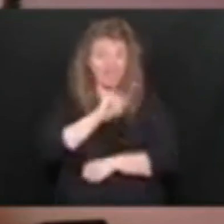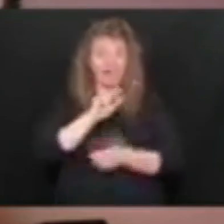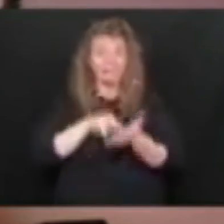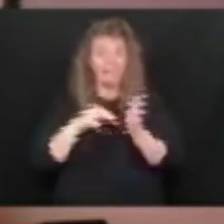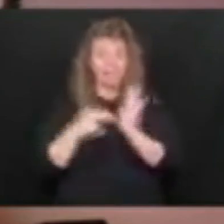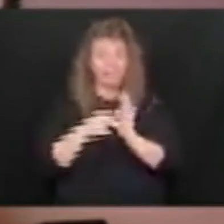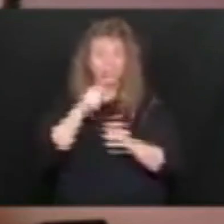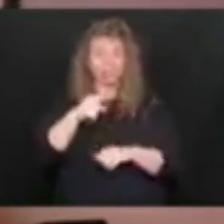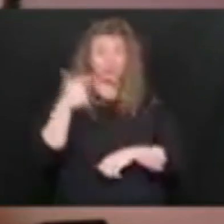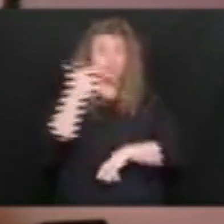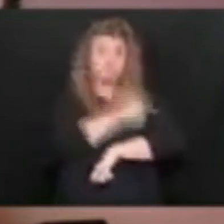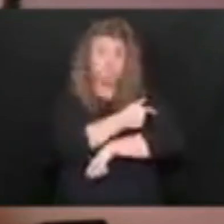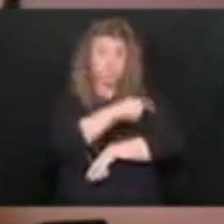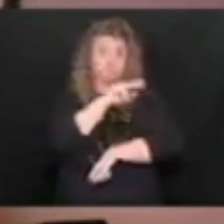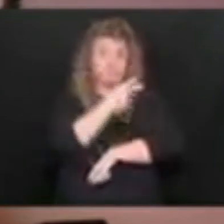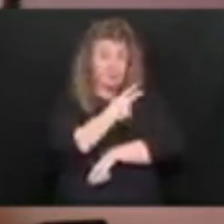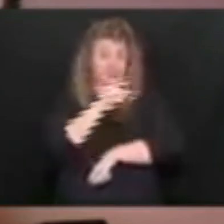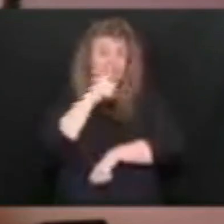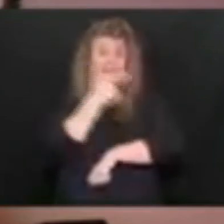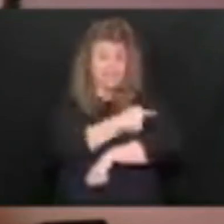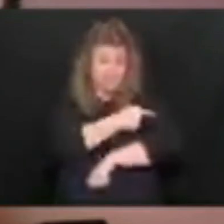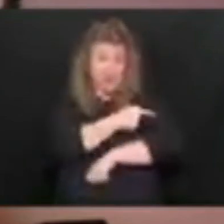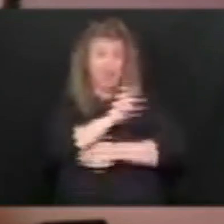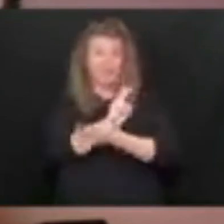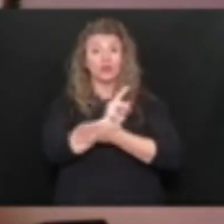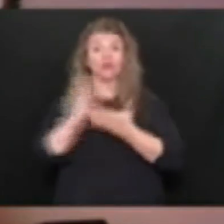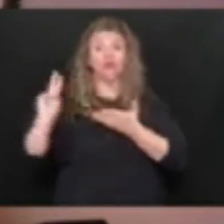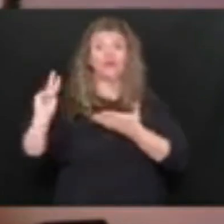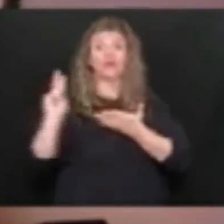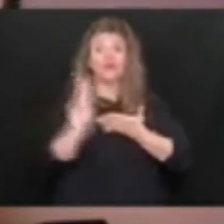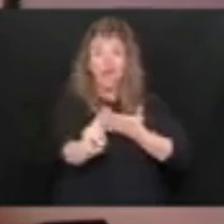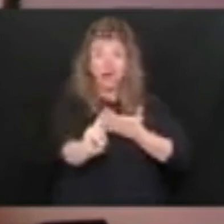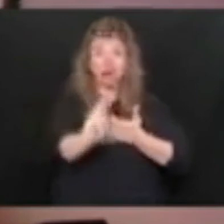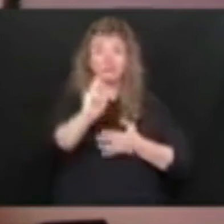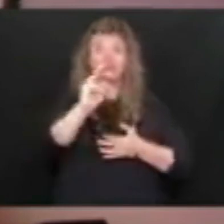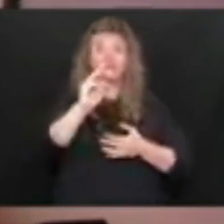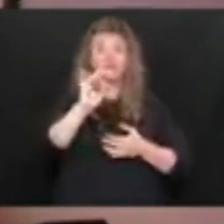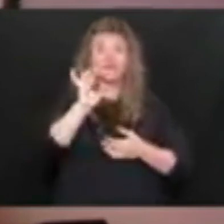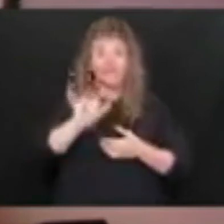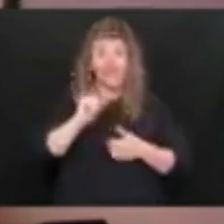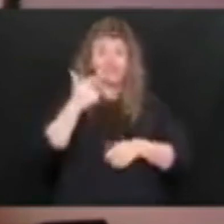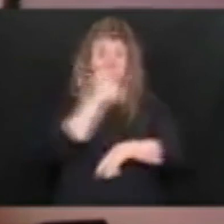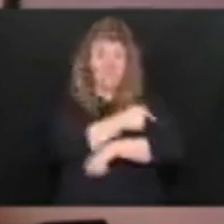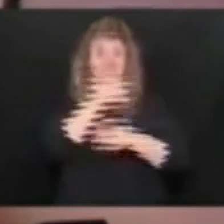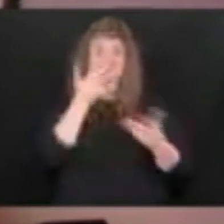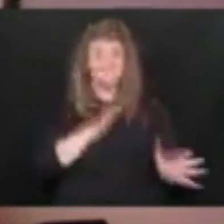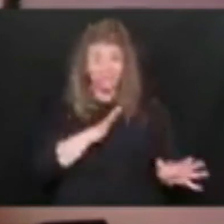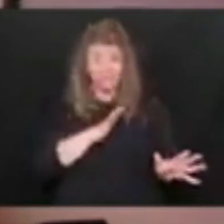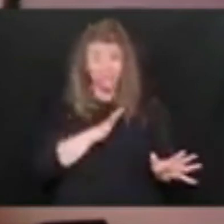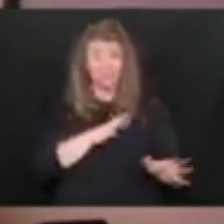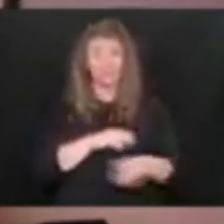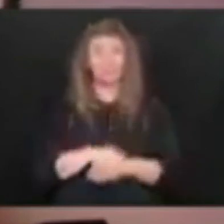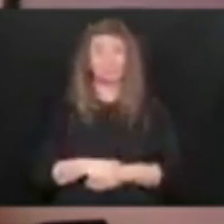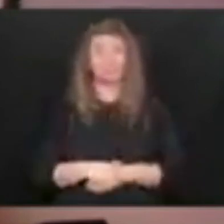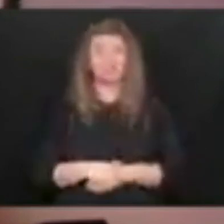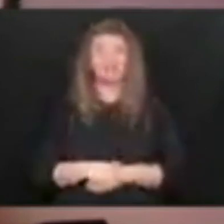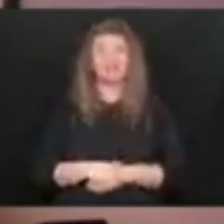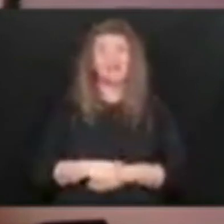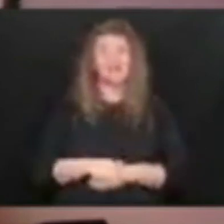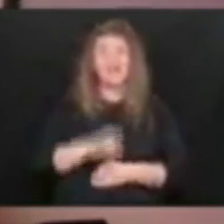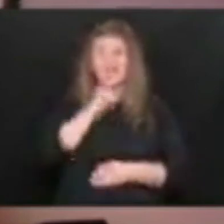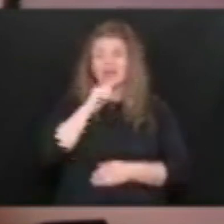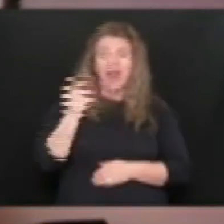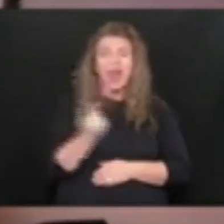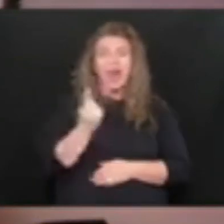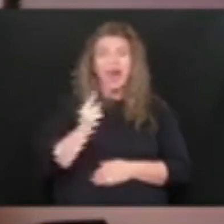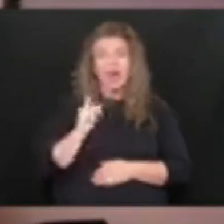after your final dose of whatever vaccine, 2 doses of Pfizer, 2 doses of Moderna, 1 dose of J&J, that you're not only